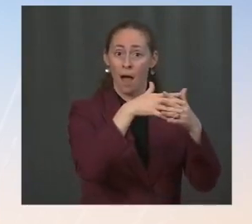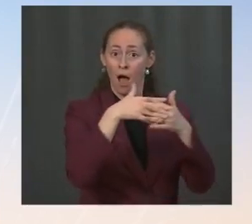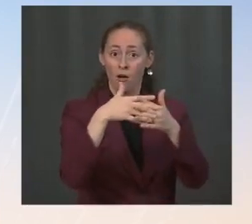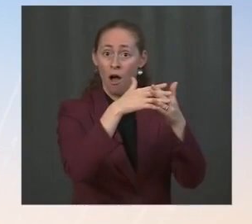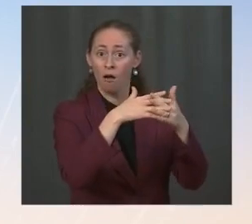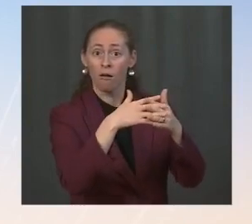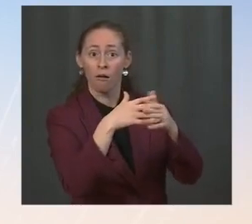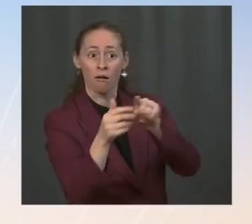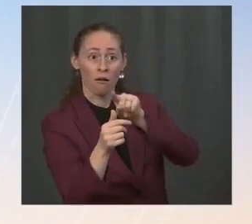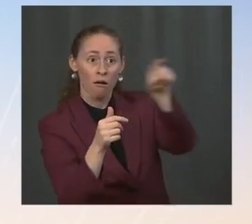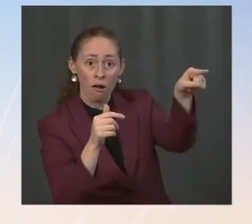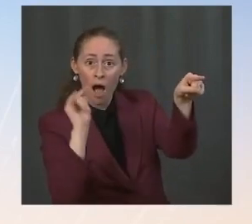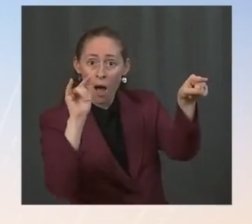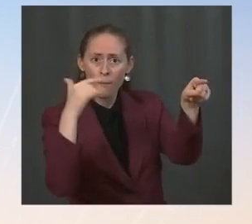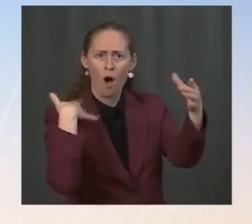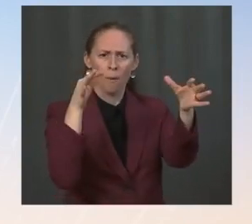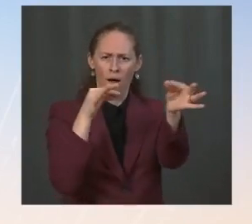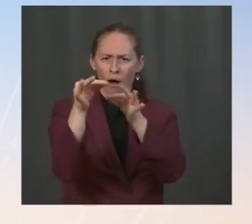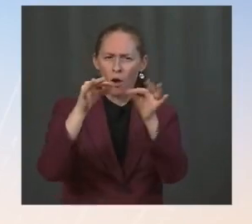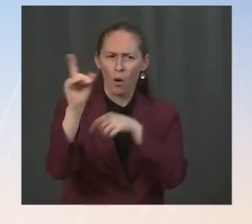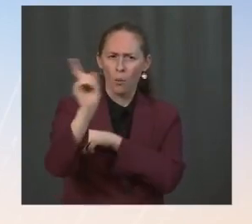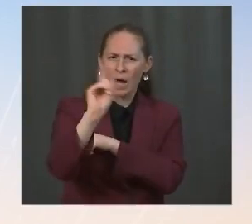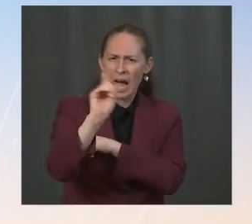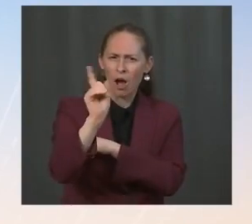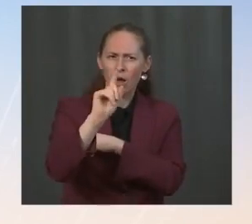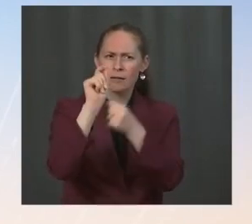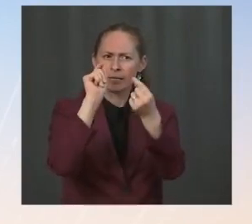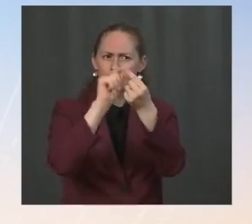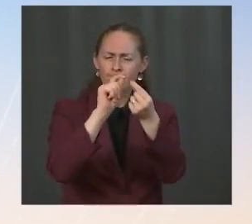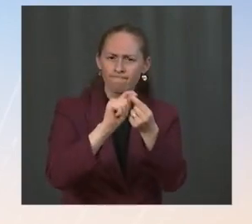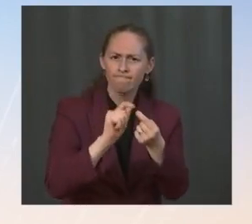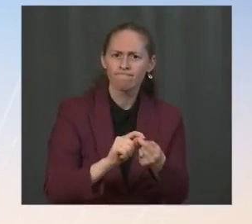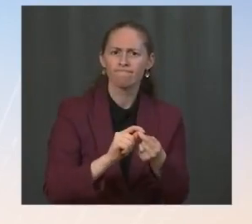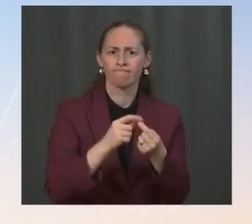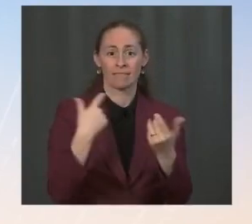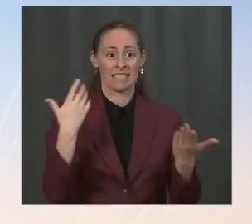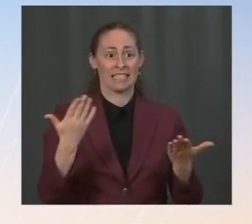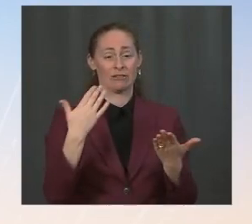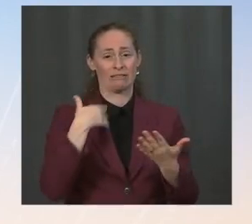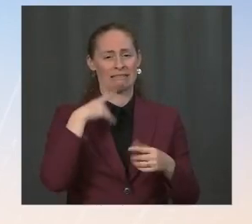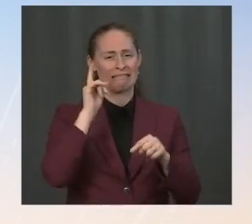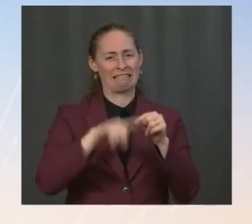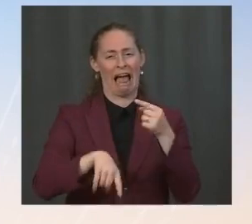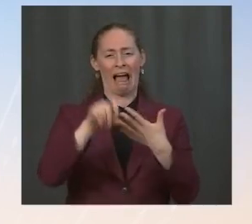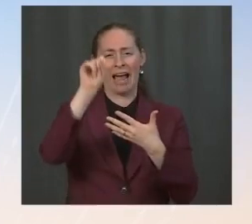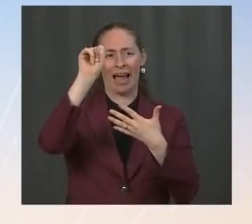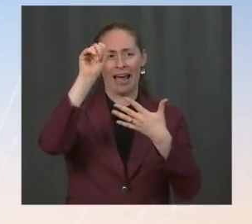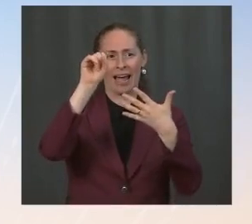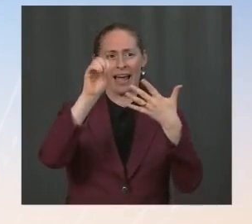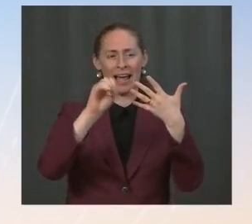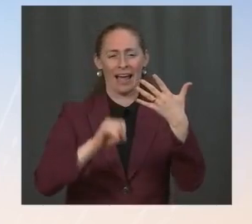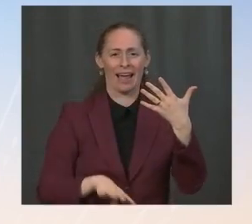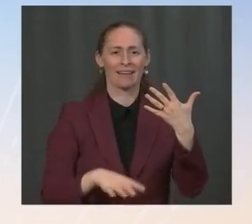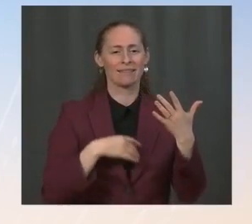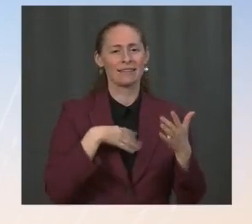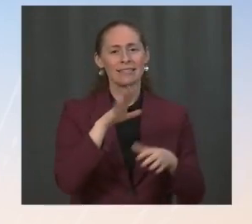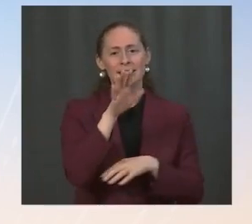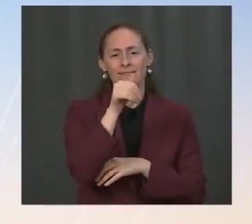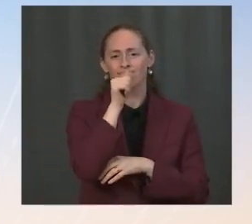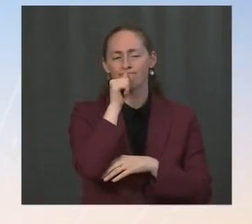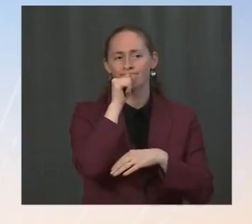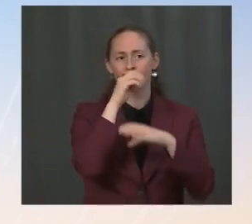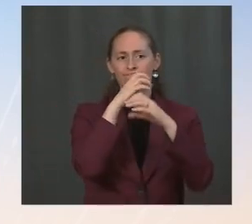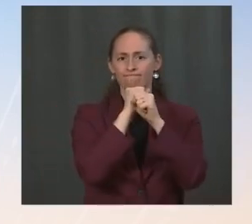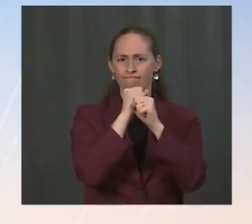should meet, how they should come to the airport. We're obviously not going to outline or detail those from here or in any public manner, but that is certainly the direction we would be